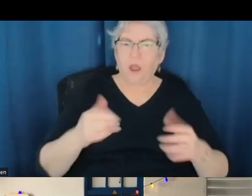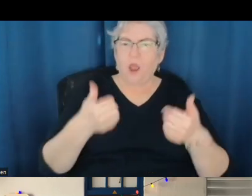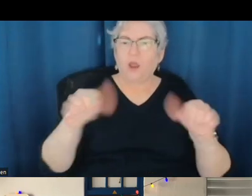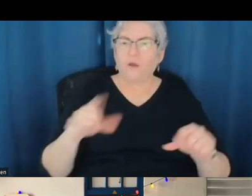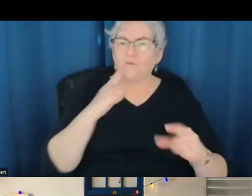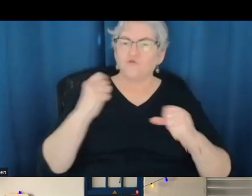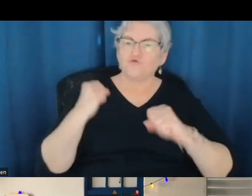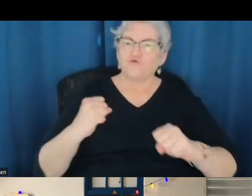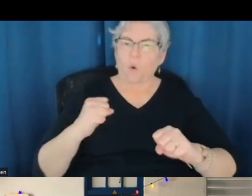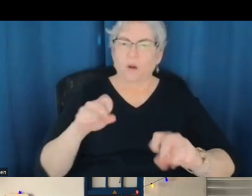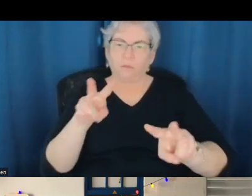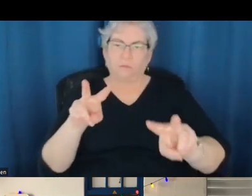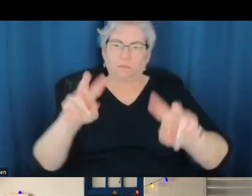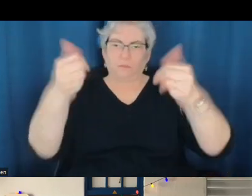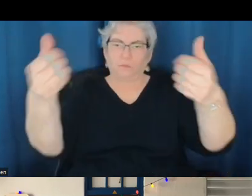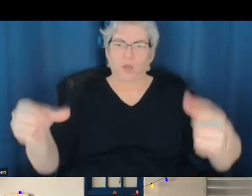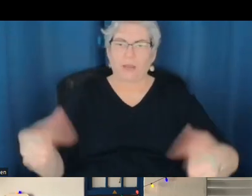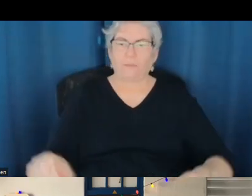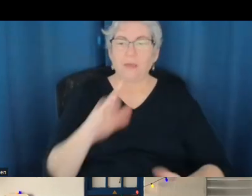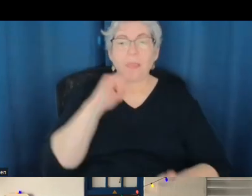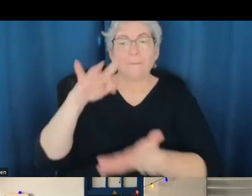strong silhouettes.